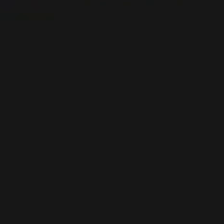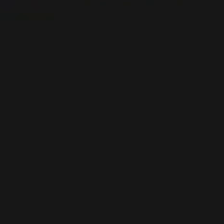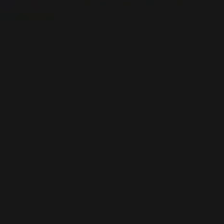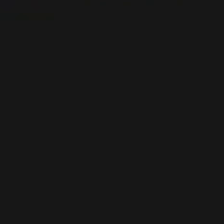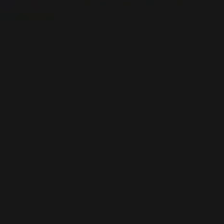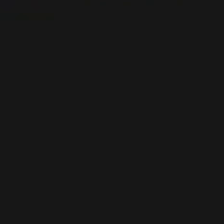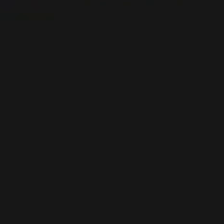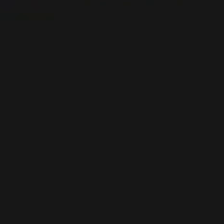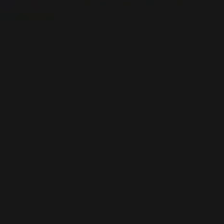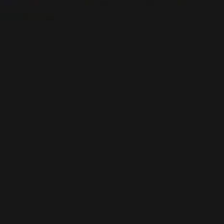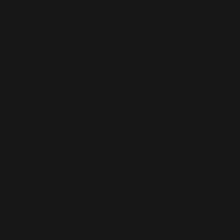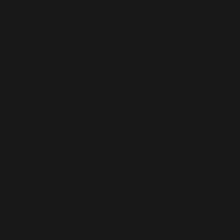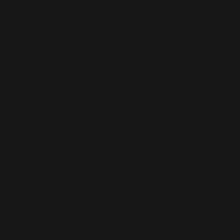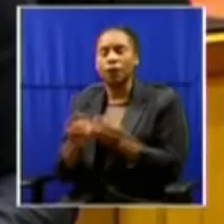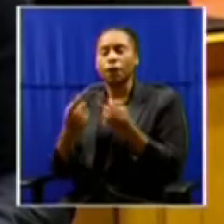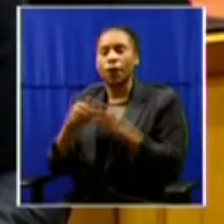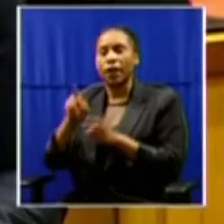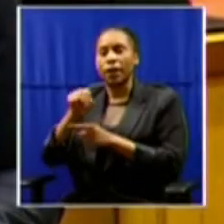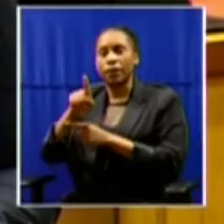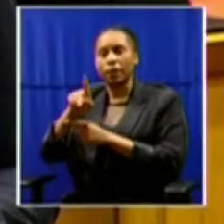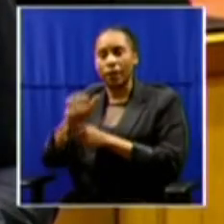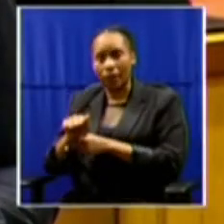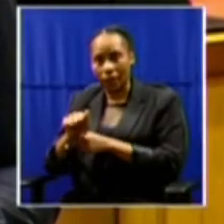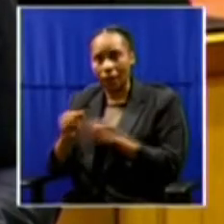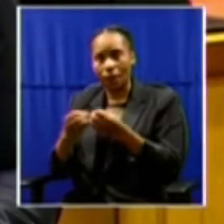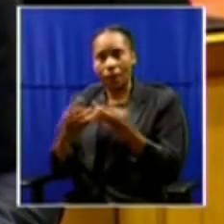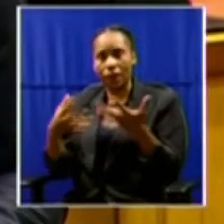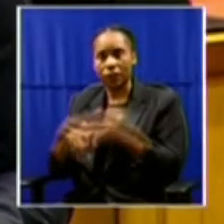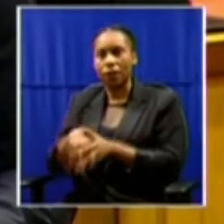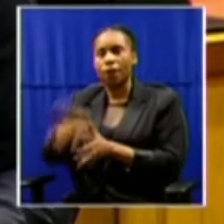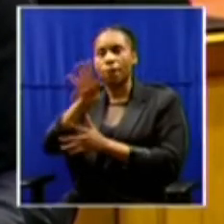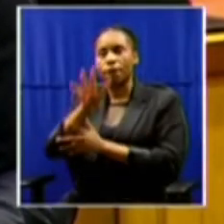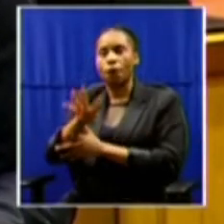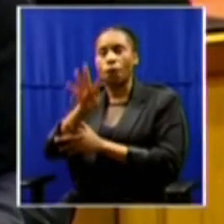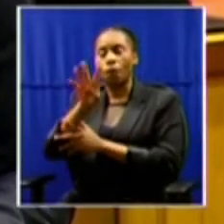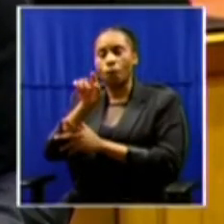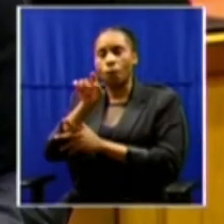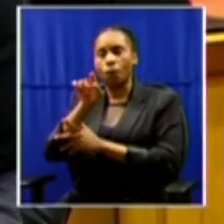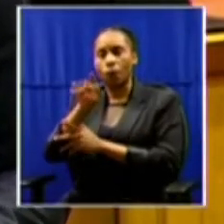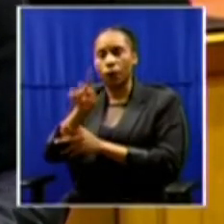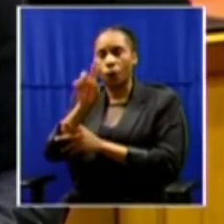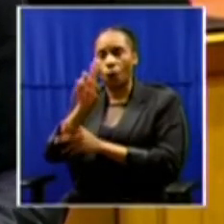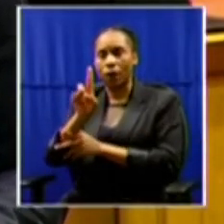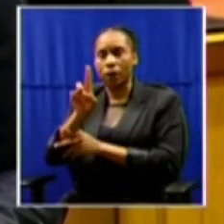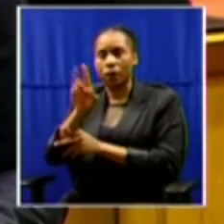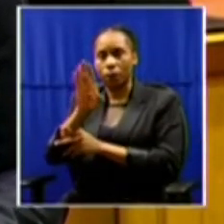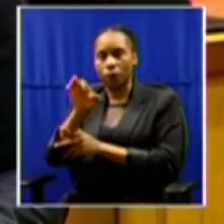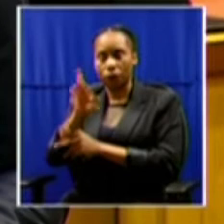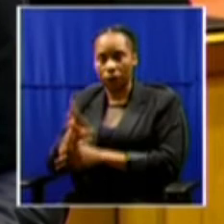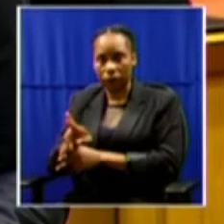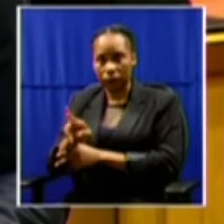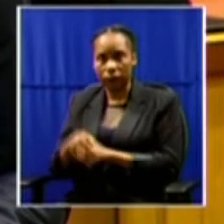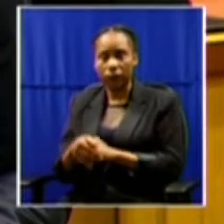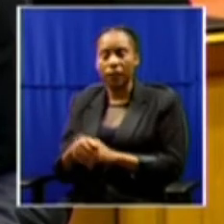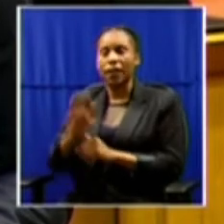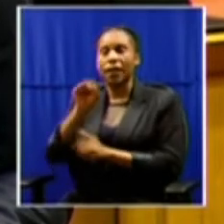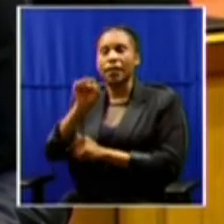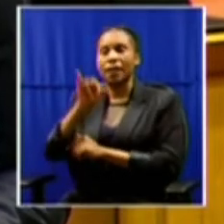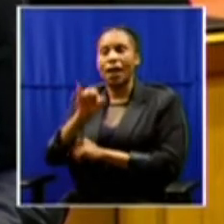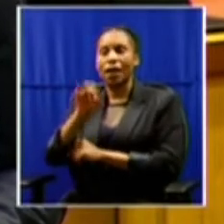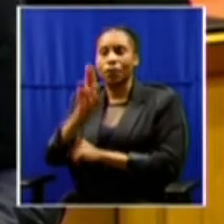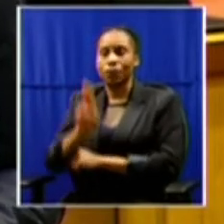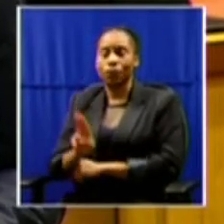National Prosecuting Services and AFU amounts to 4.1 billion. The SIU is planning to grow its